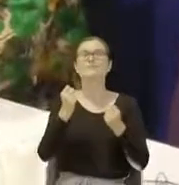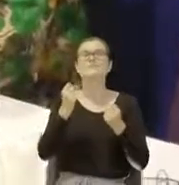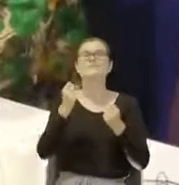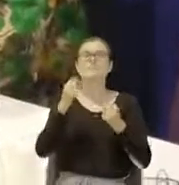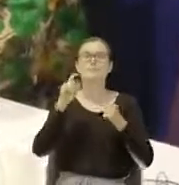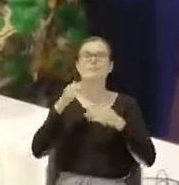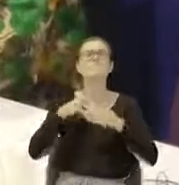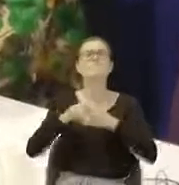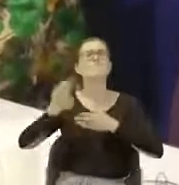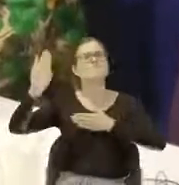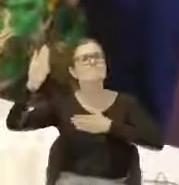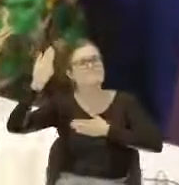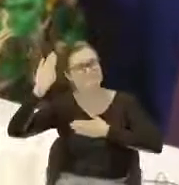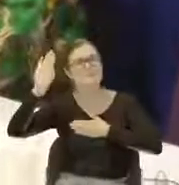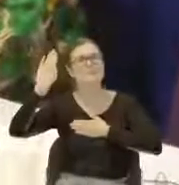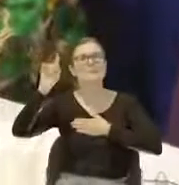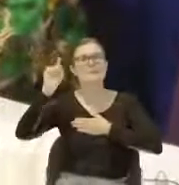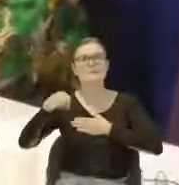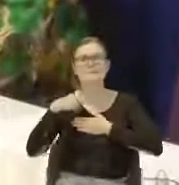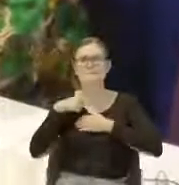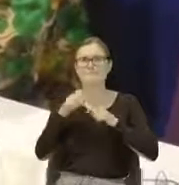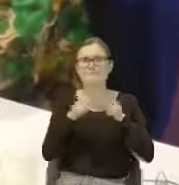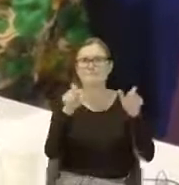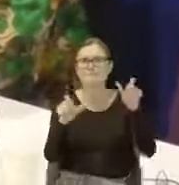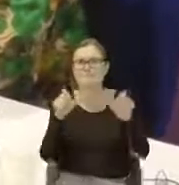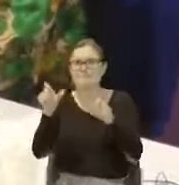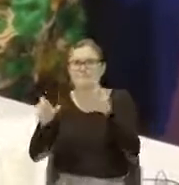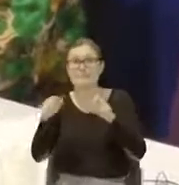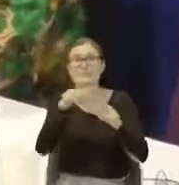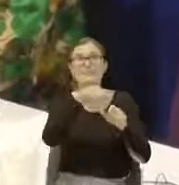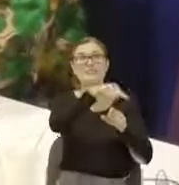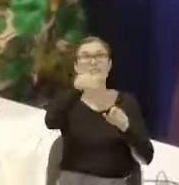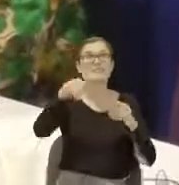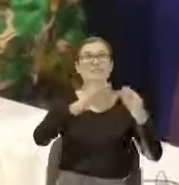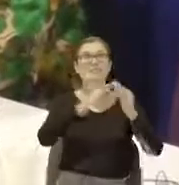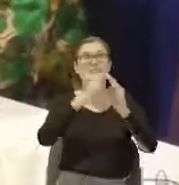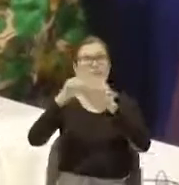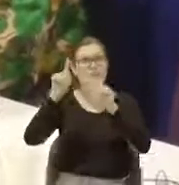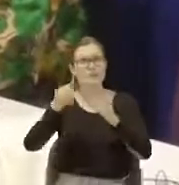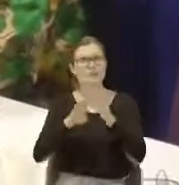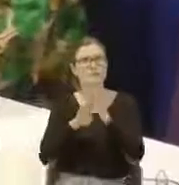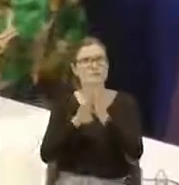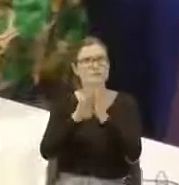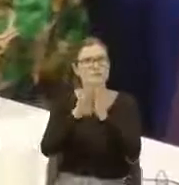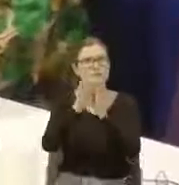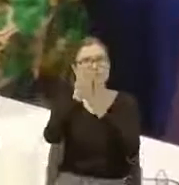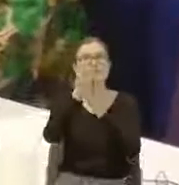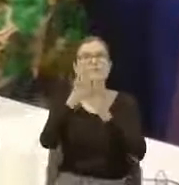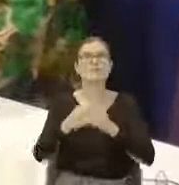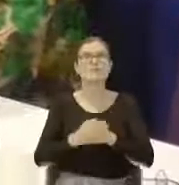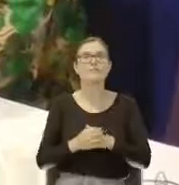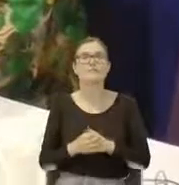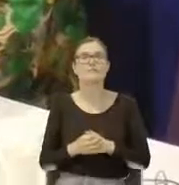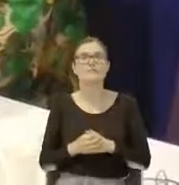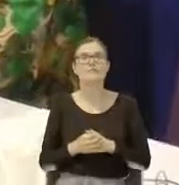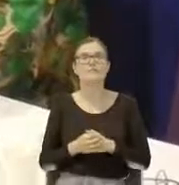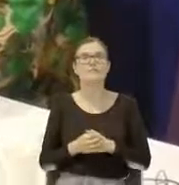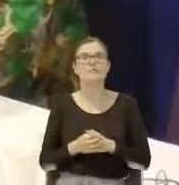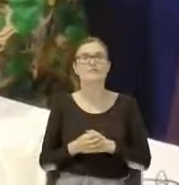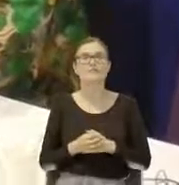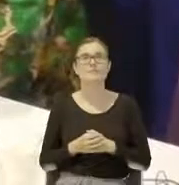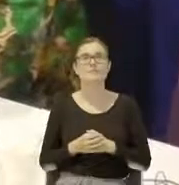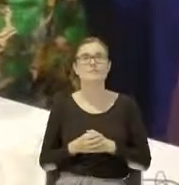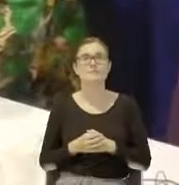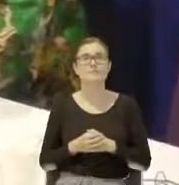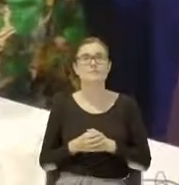So I think these are very important moments of progress. G7 is our next agenda. I think, as you just mentioned,